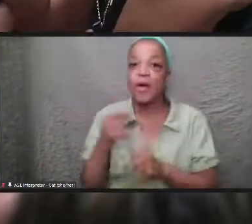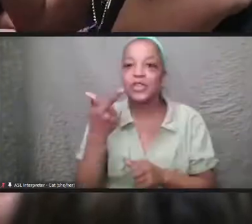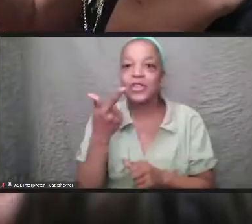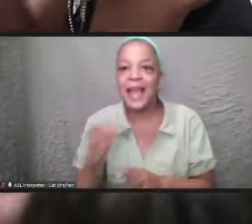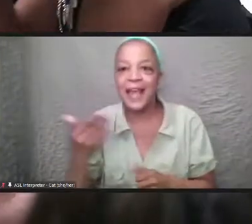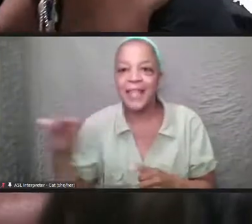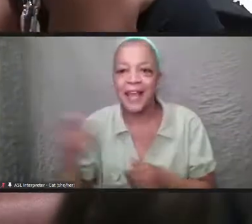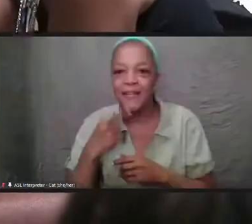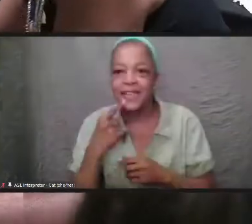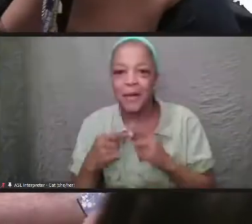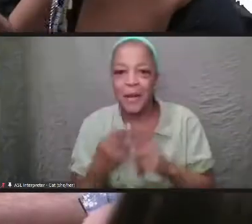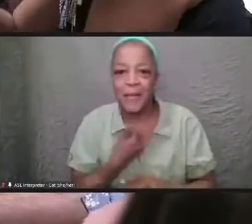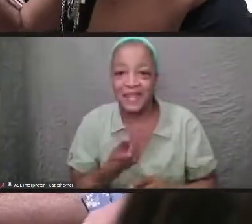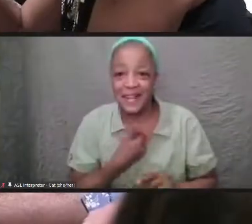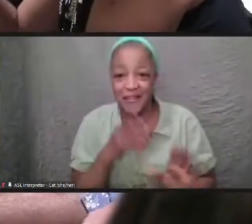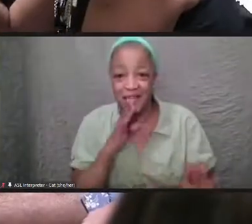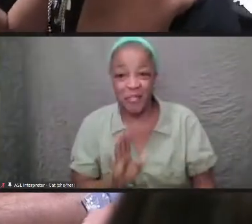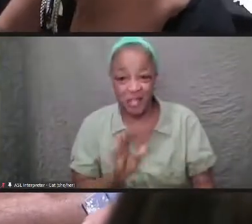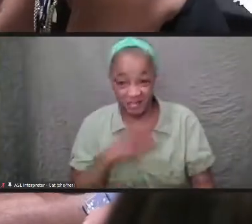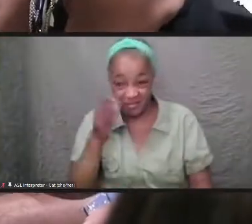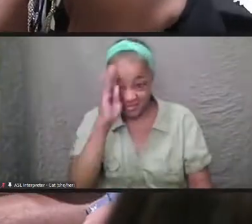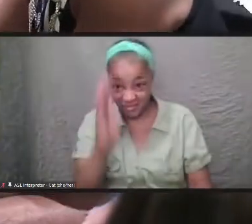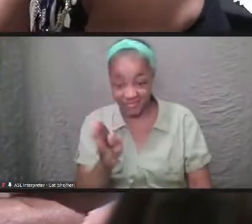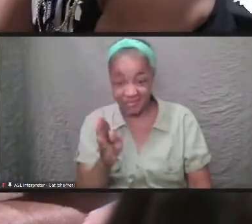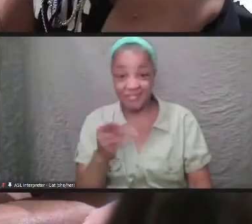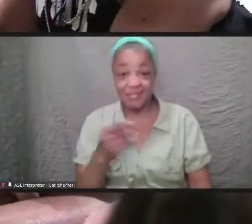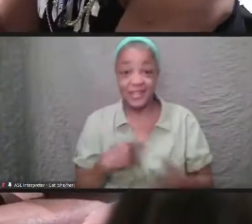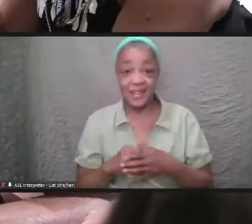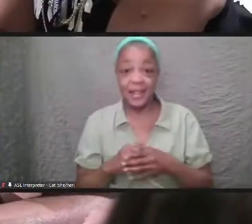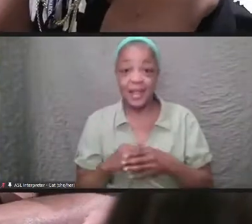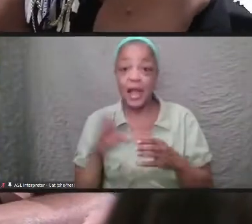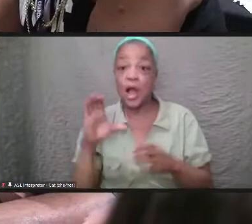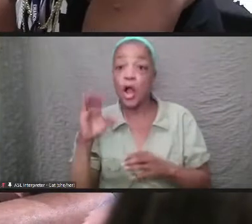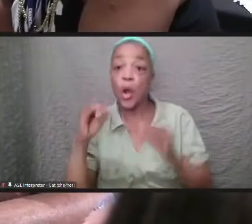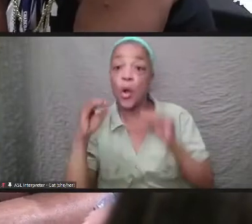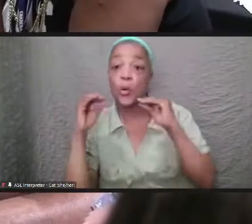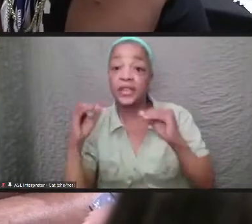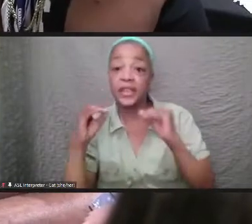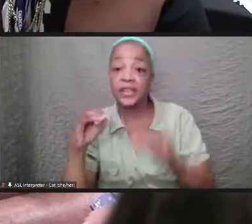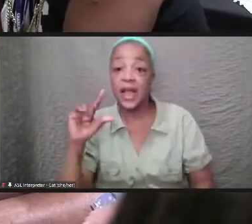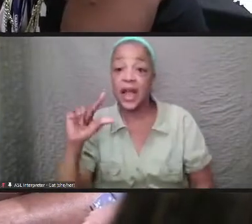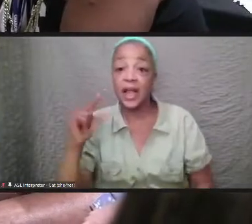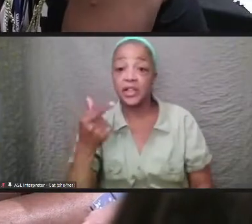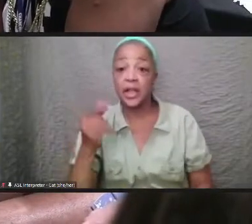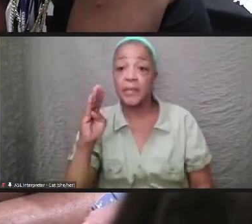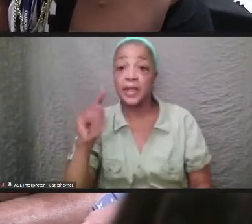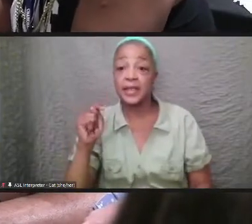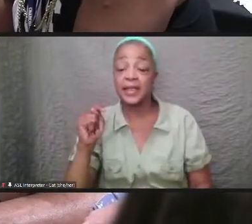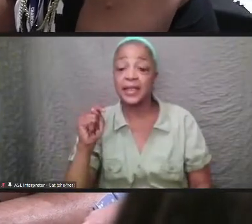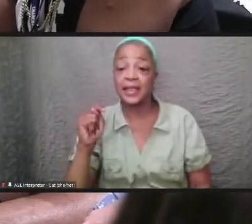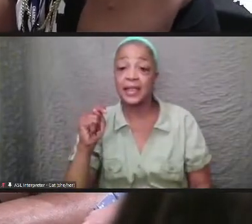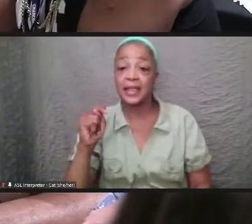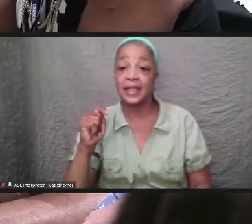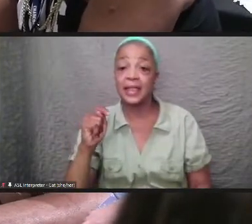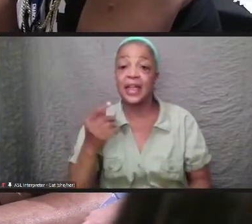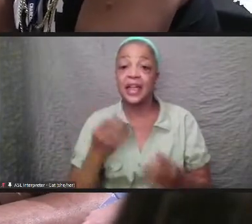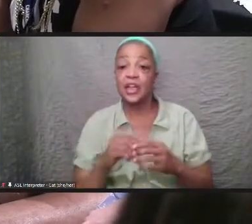myself. We're ready. I co-teach an LGBT